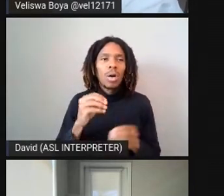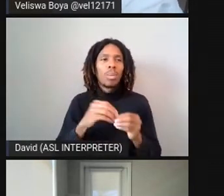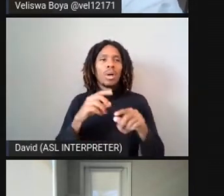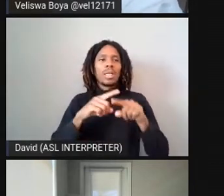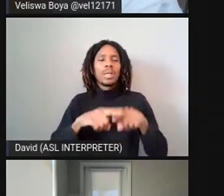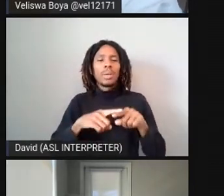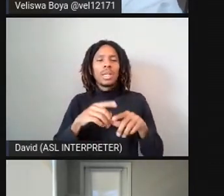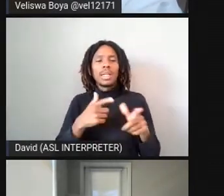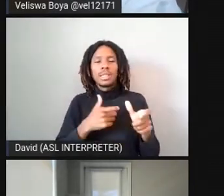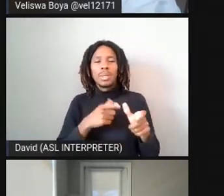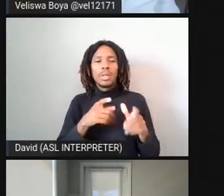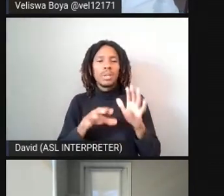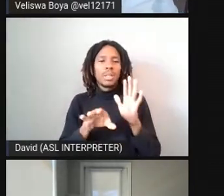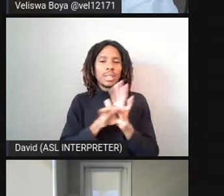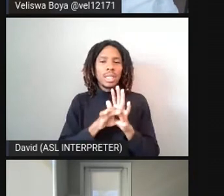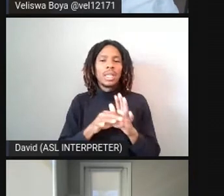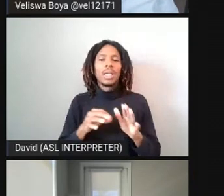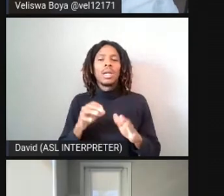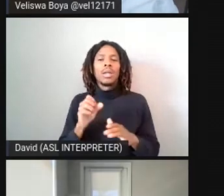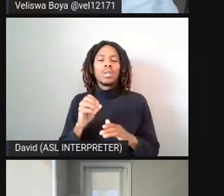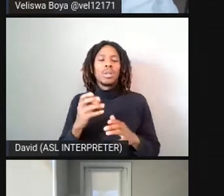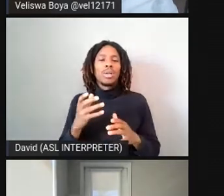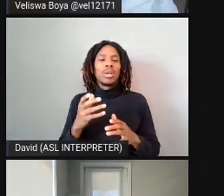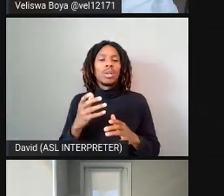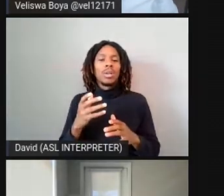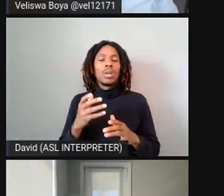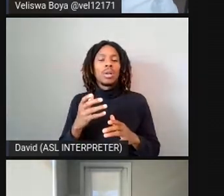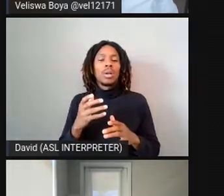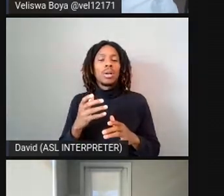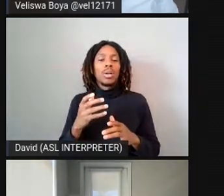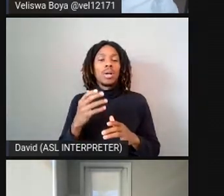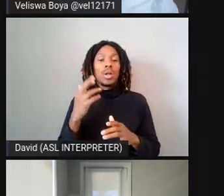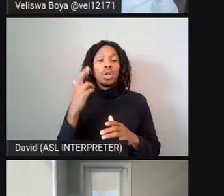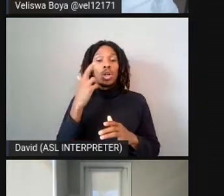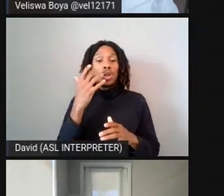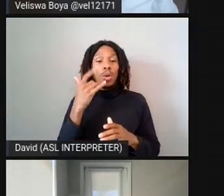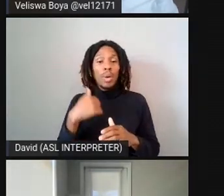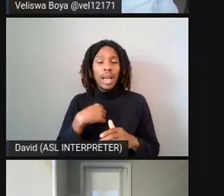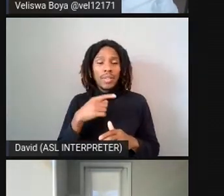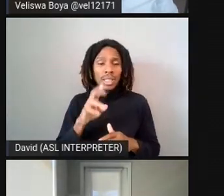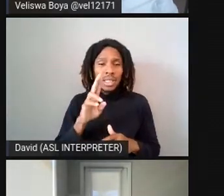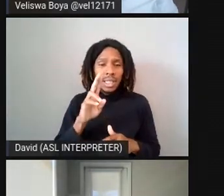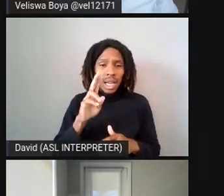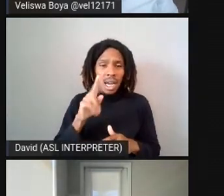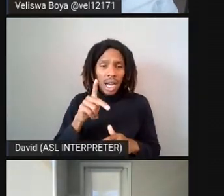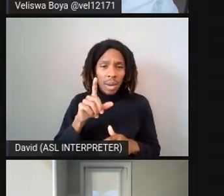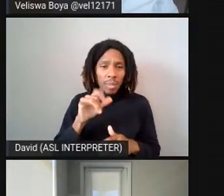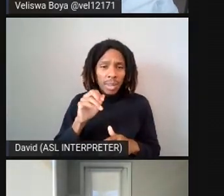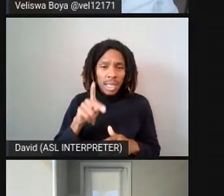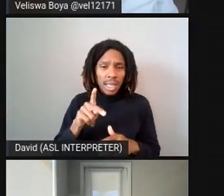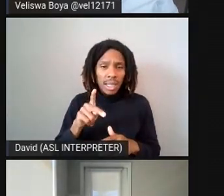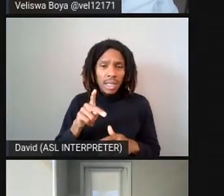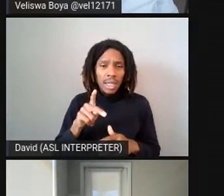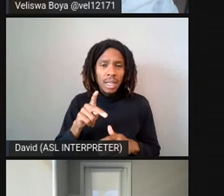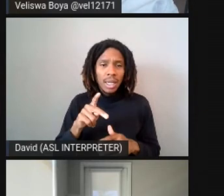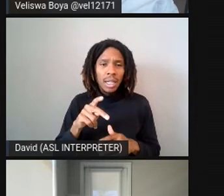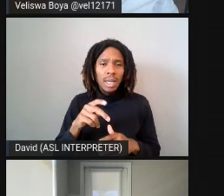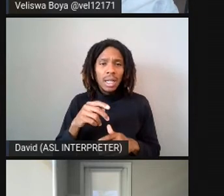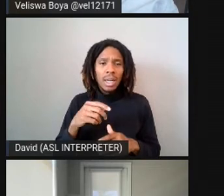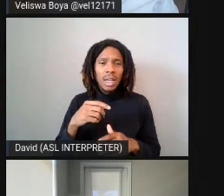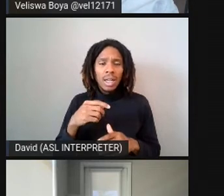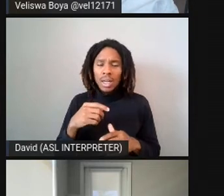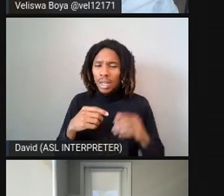speeds that you select. So the reasons why we have this uplink here is that we create link